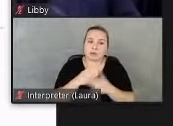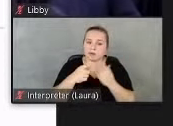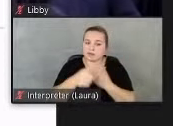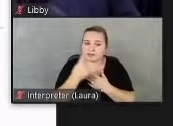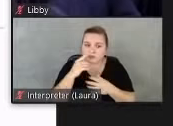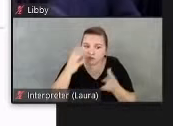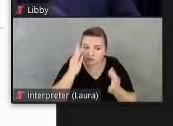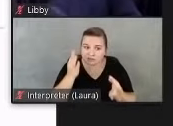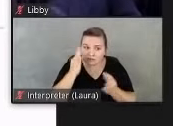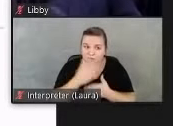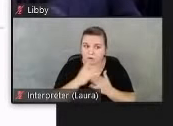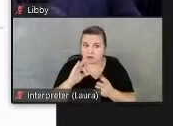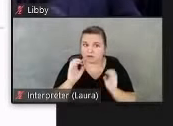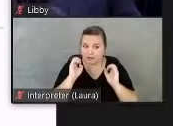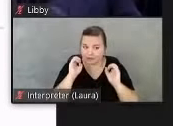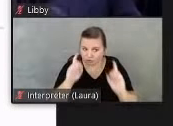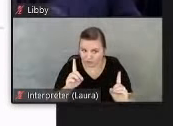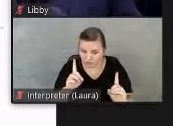Department of Education.